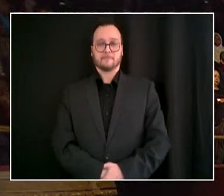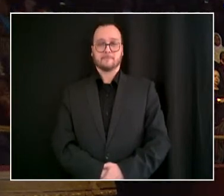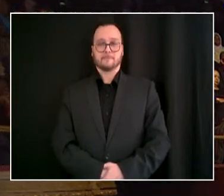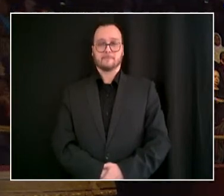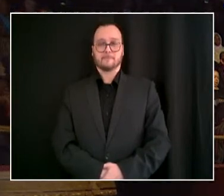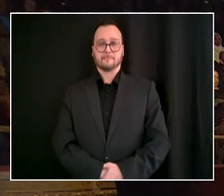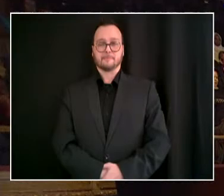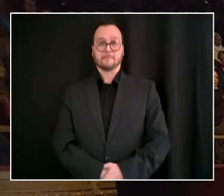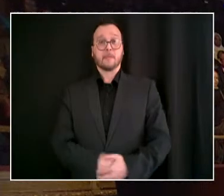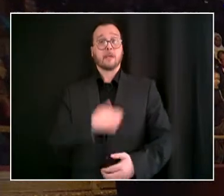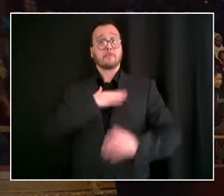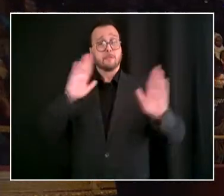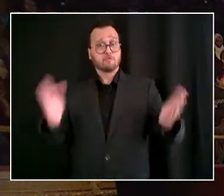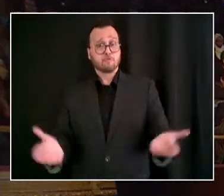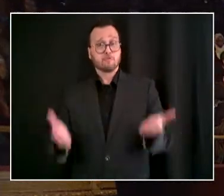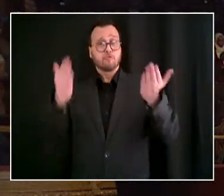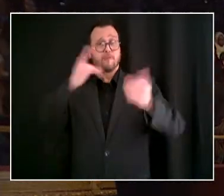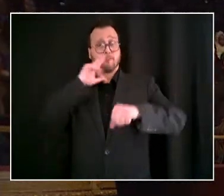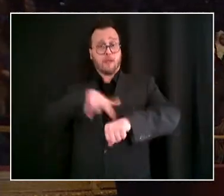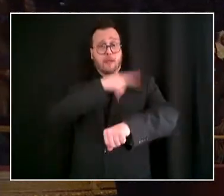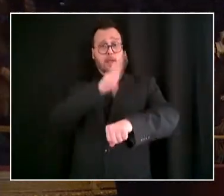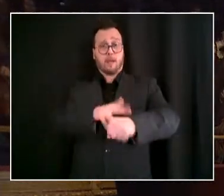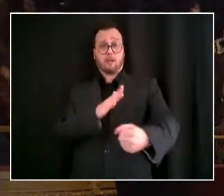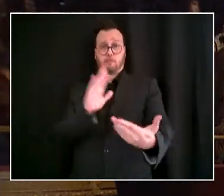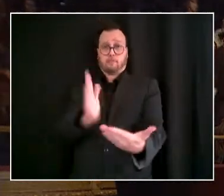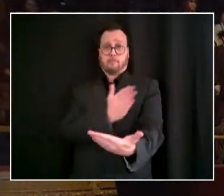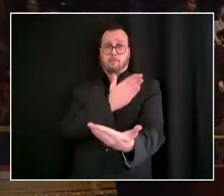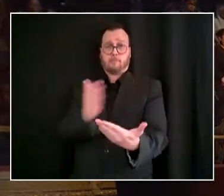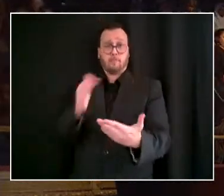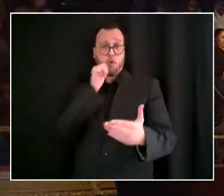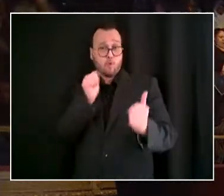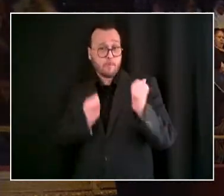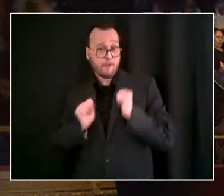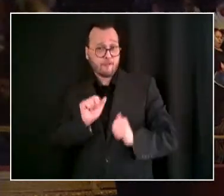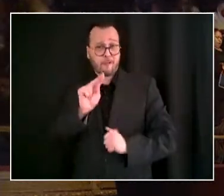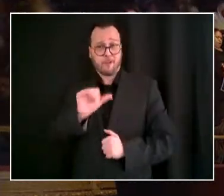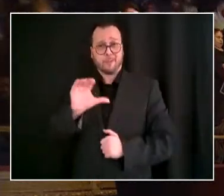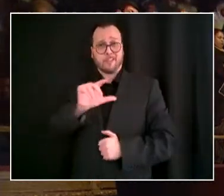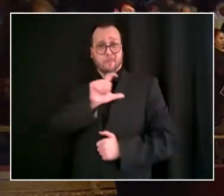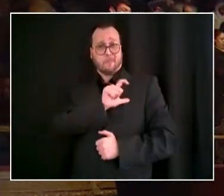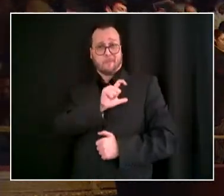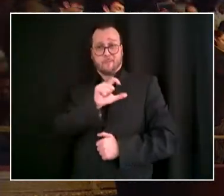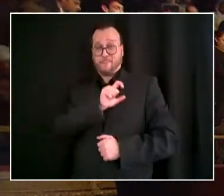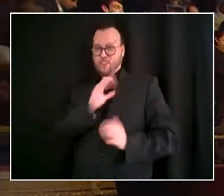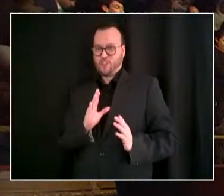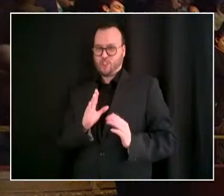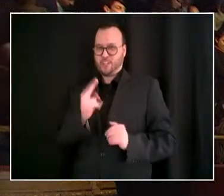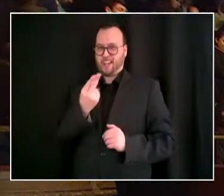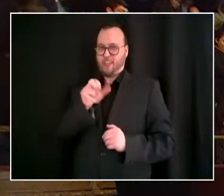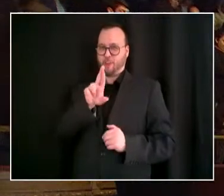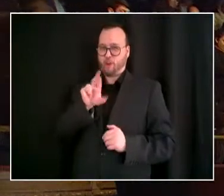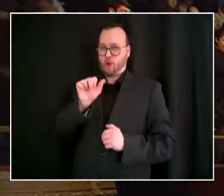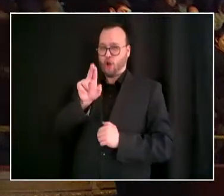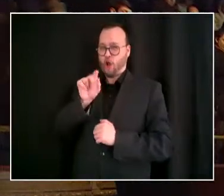Please rise for the national anthem, performed by NYPD police officer Heather Austin.